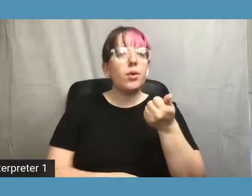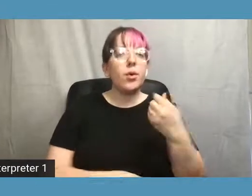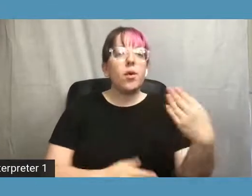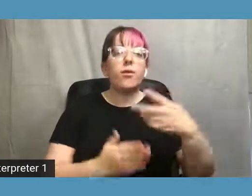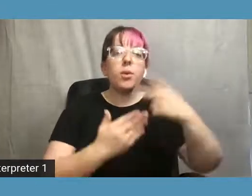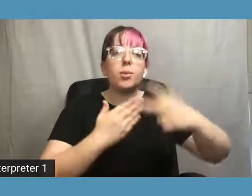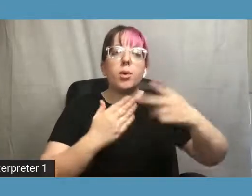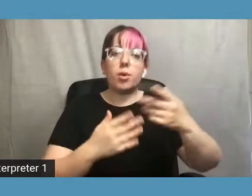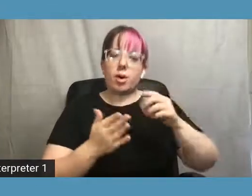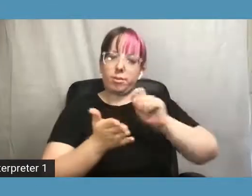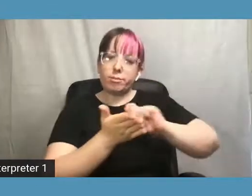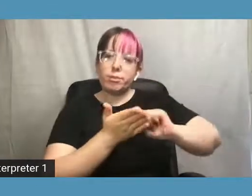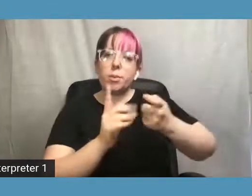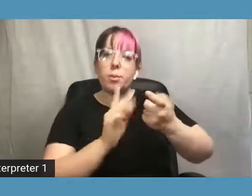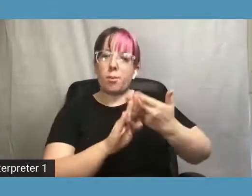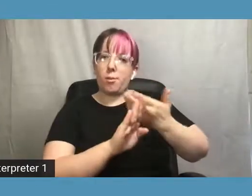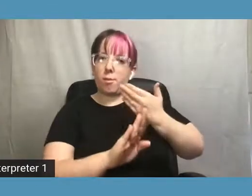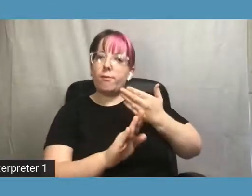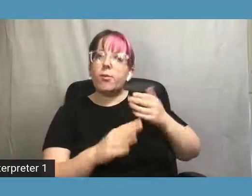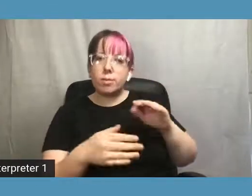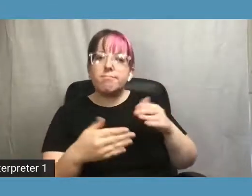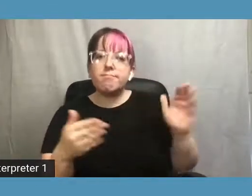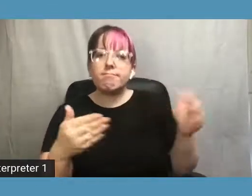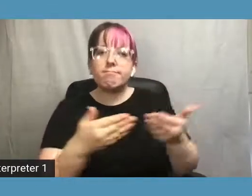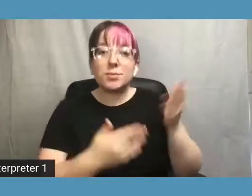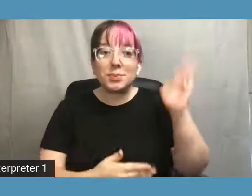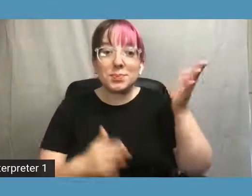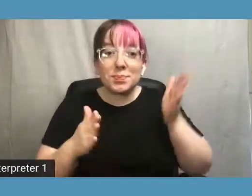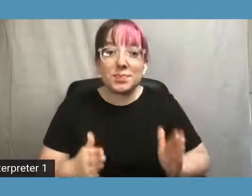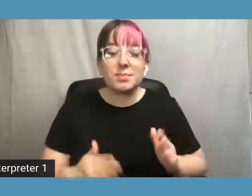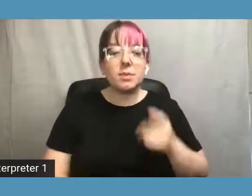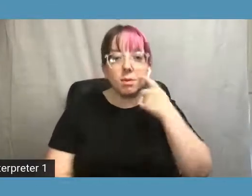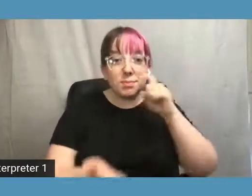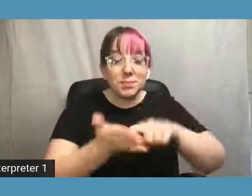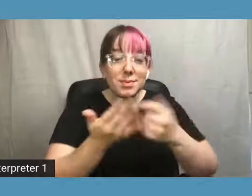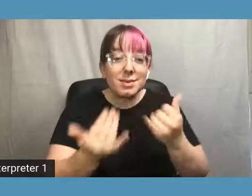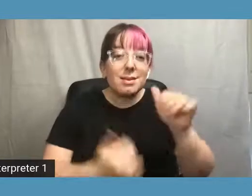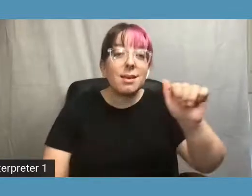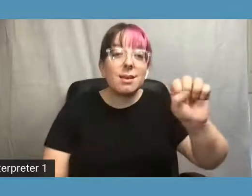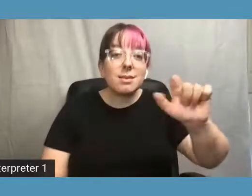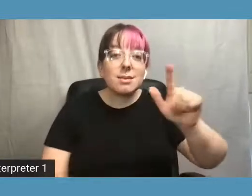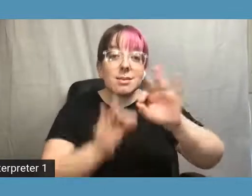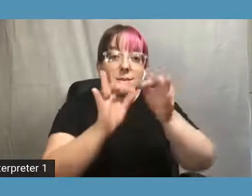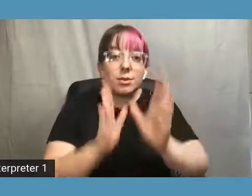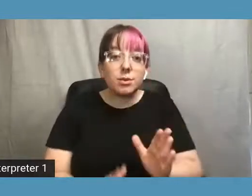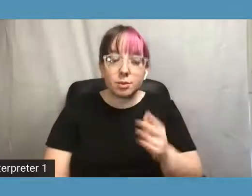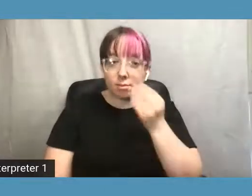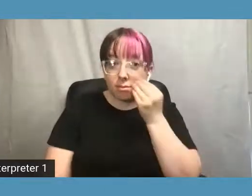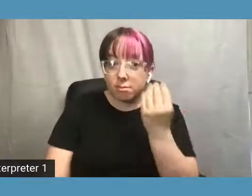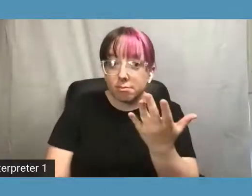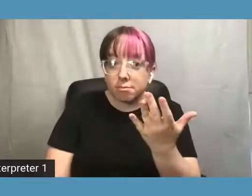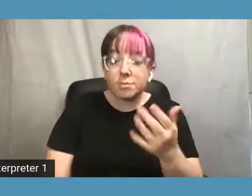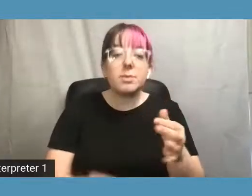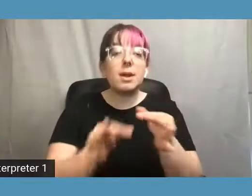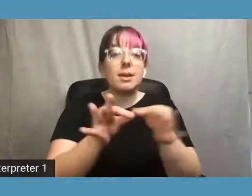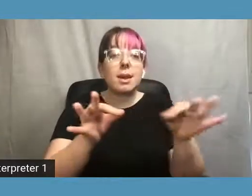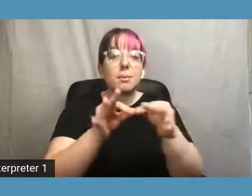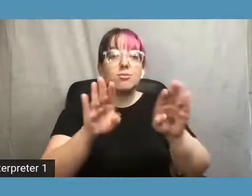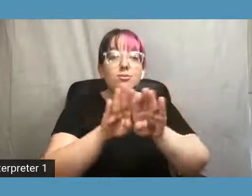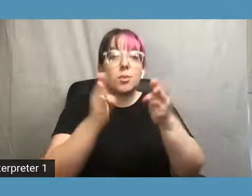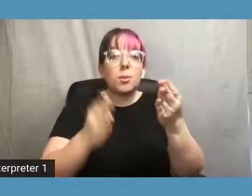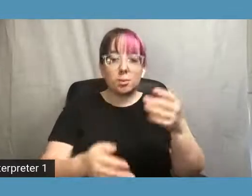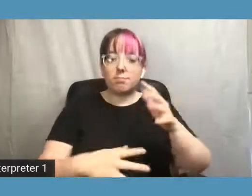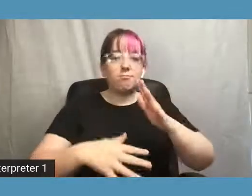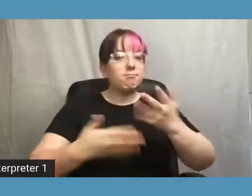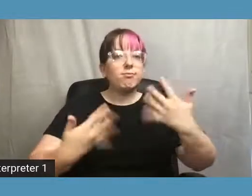our expert. I'd like to acknowledge today's ASL interpreters and let you know that captioning for this program is embedded